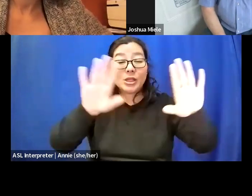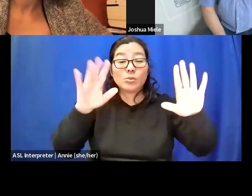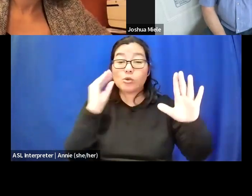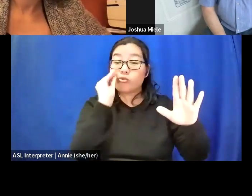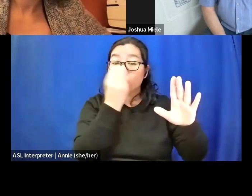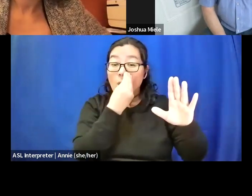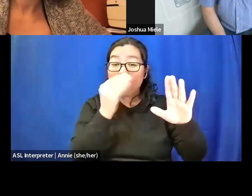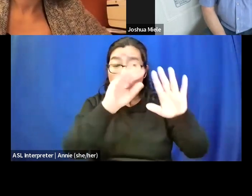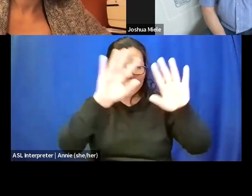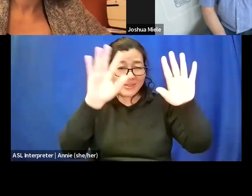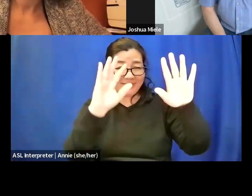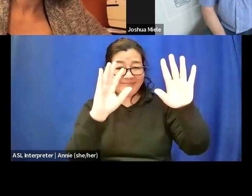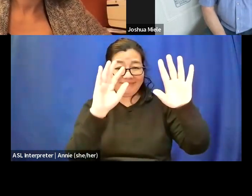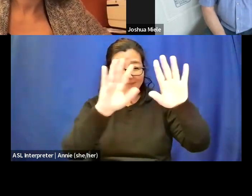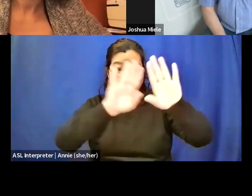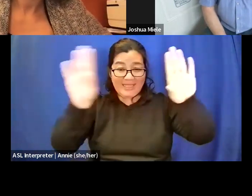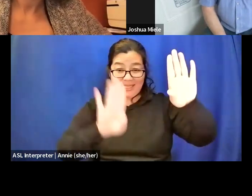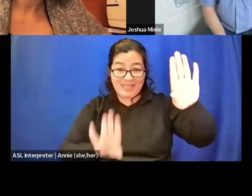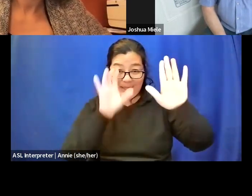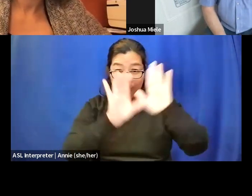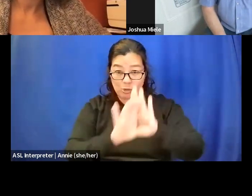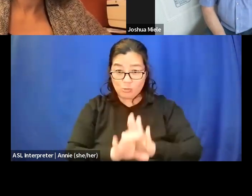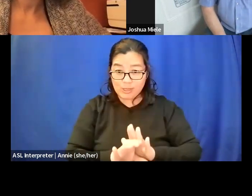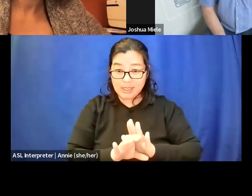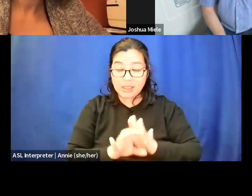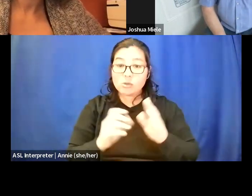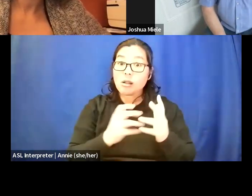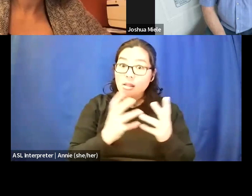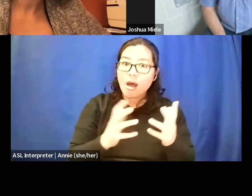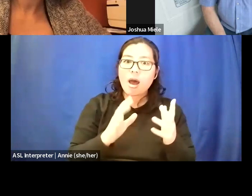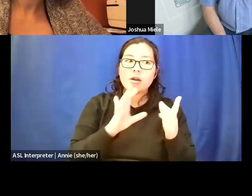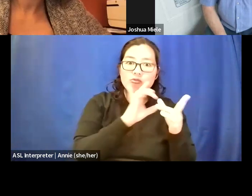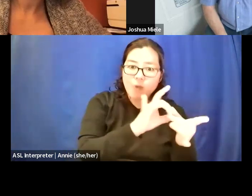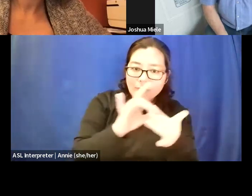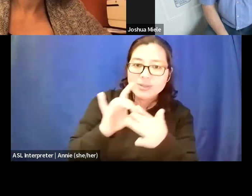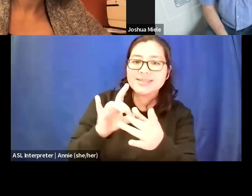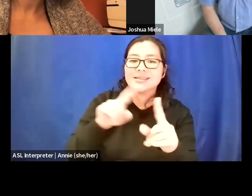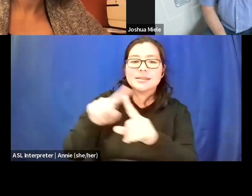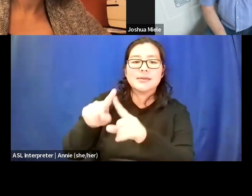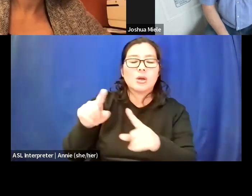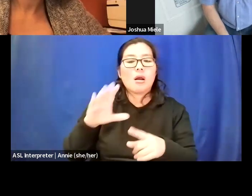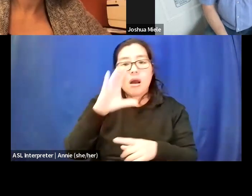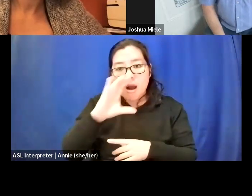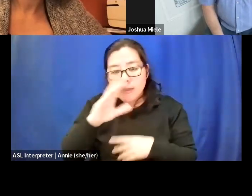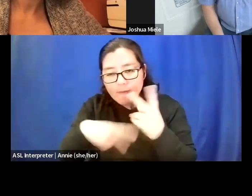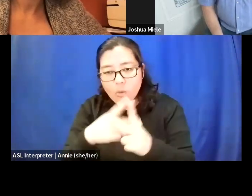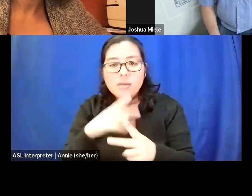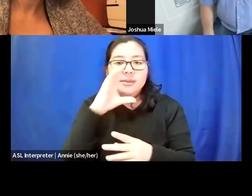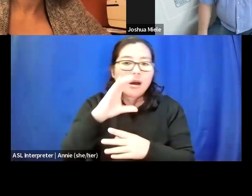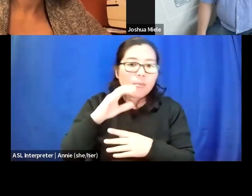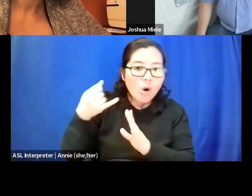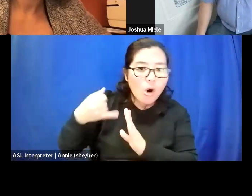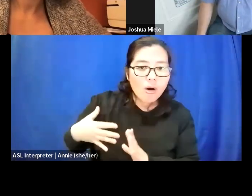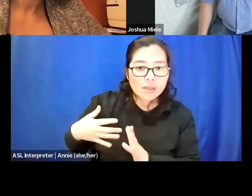imagery, there was one, there were lots of references to different comic forms, comic artists. I wouldn't